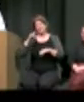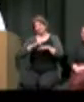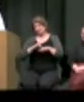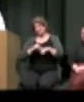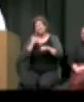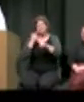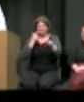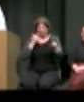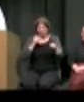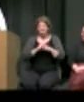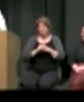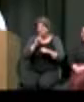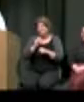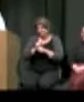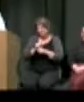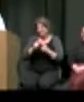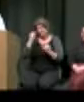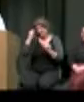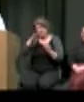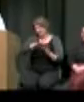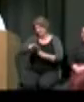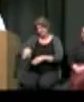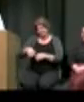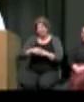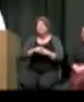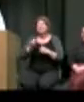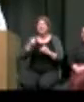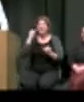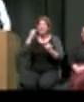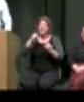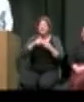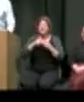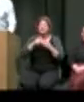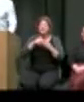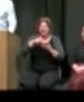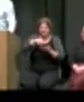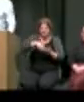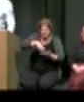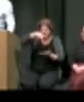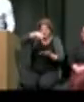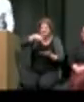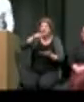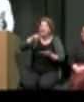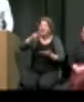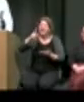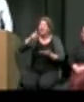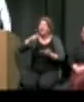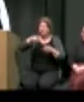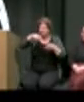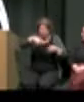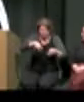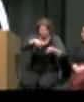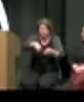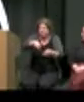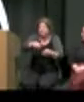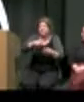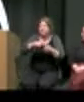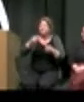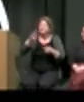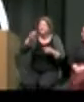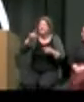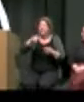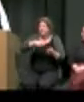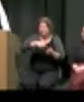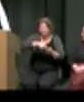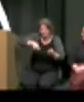So some of our crazier ideas were anchors and cables, literally driving anchors into the uphill slope,